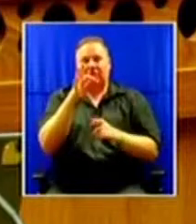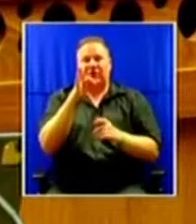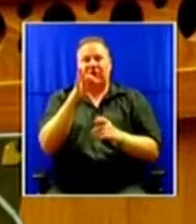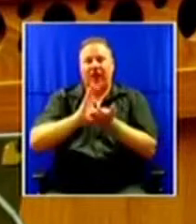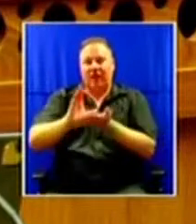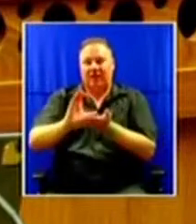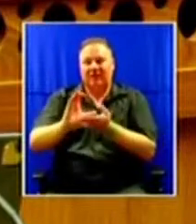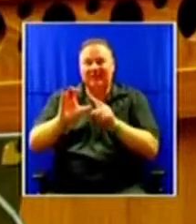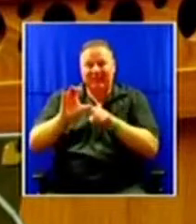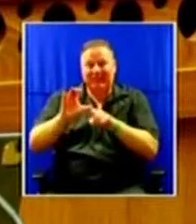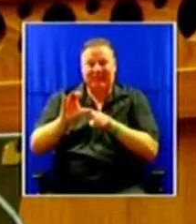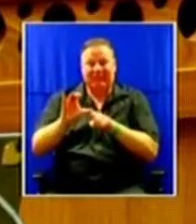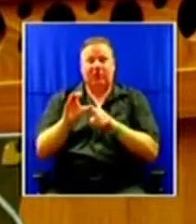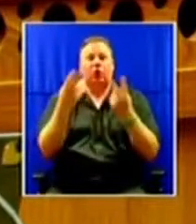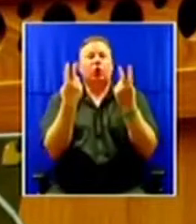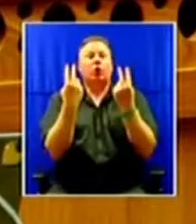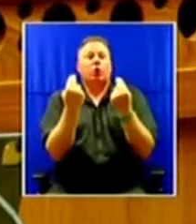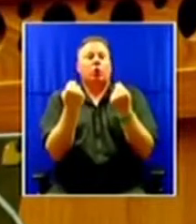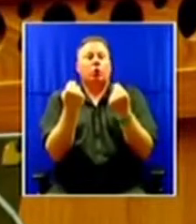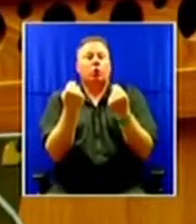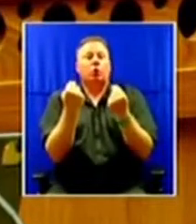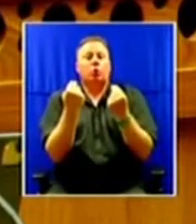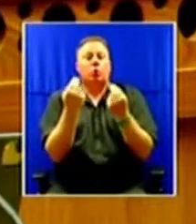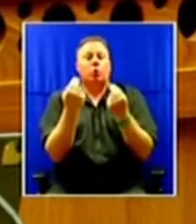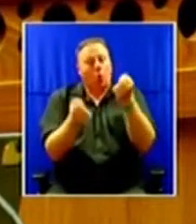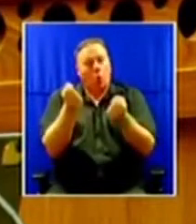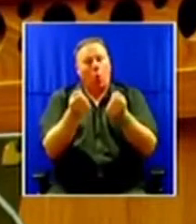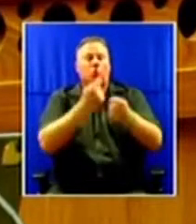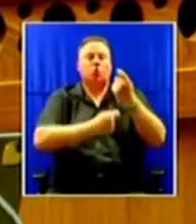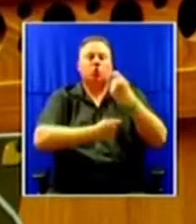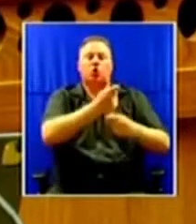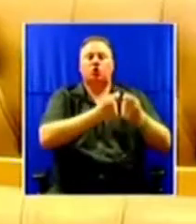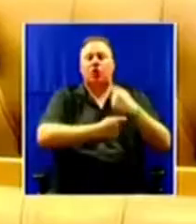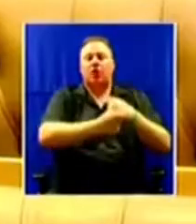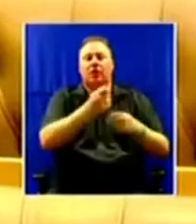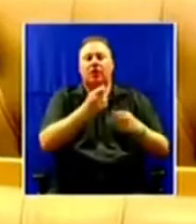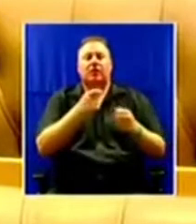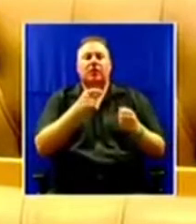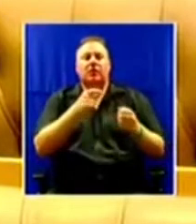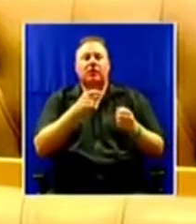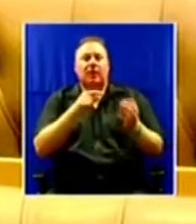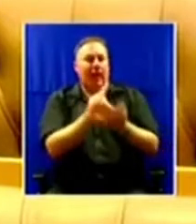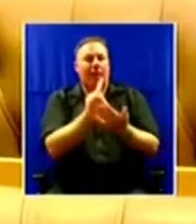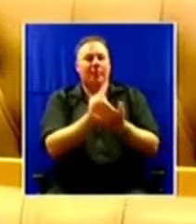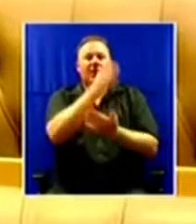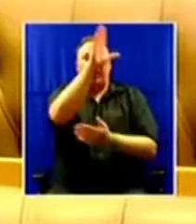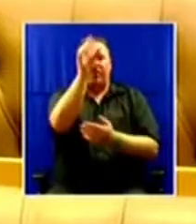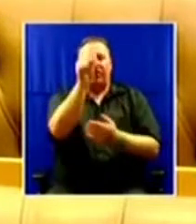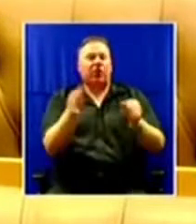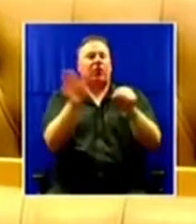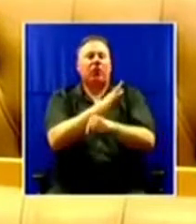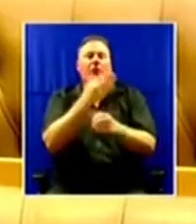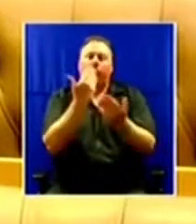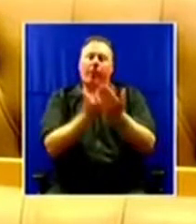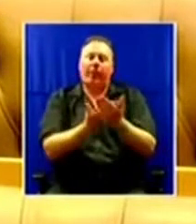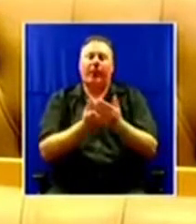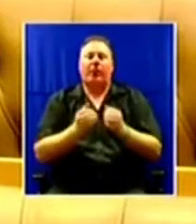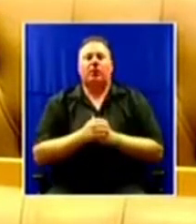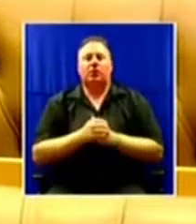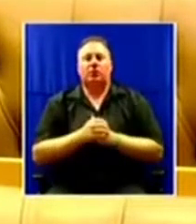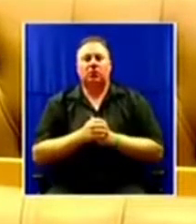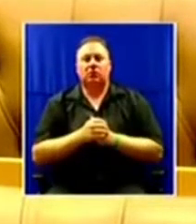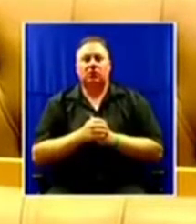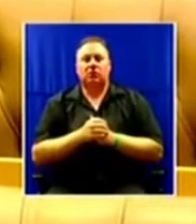for expanded auto trade with the rest of the continent. Now, a number of countries on